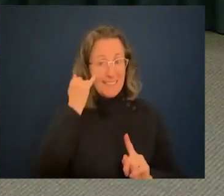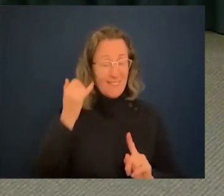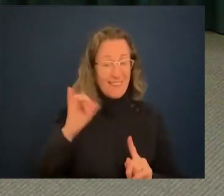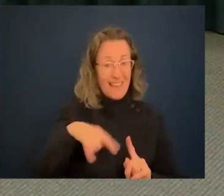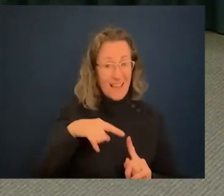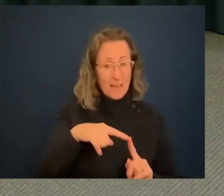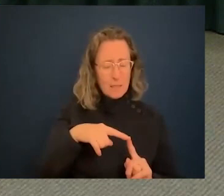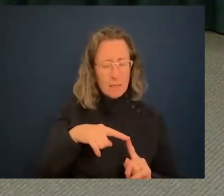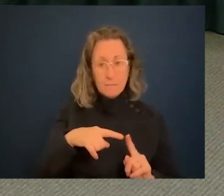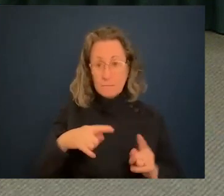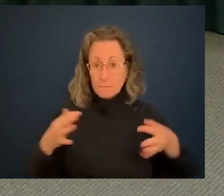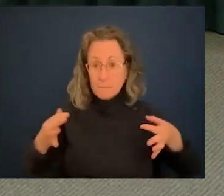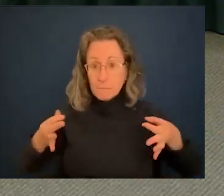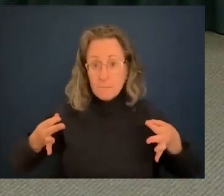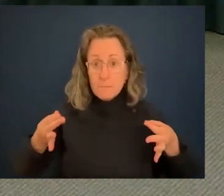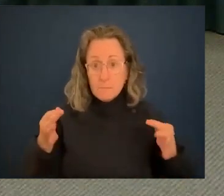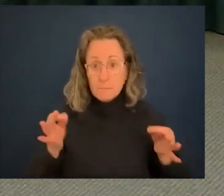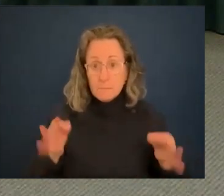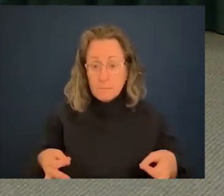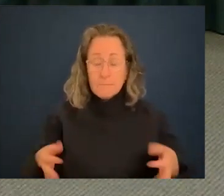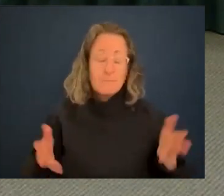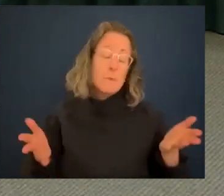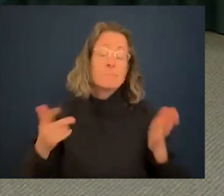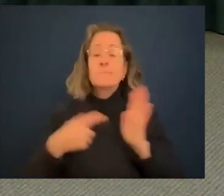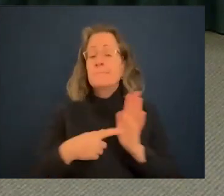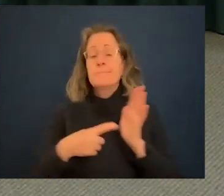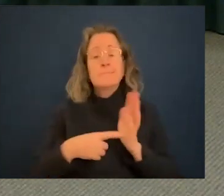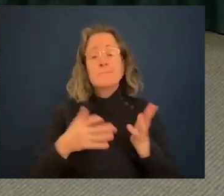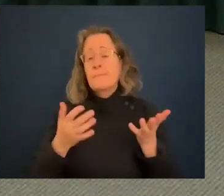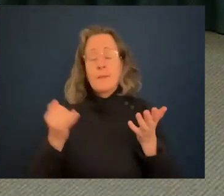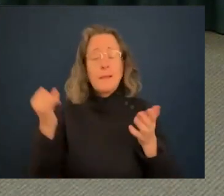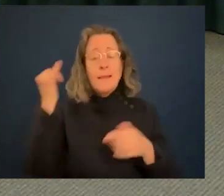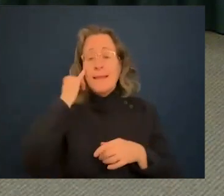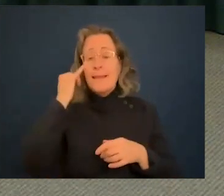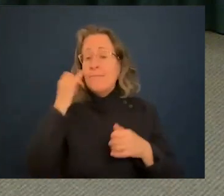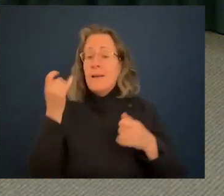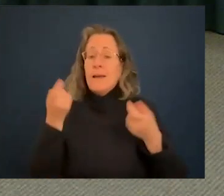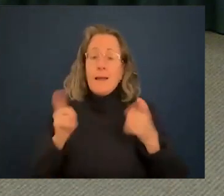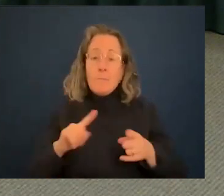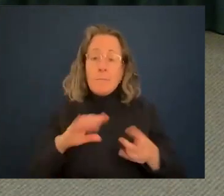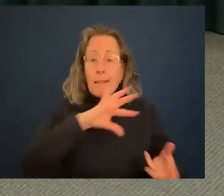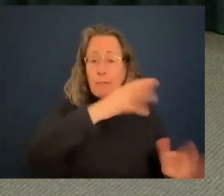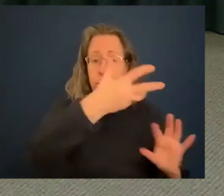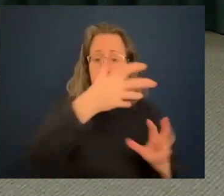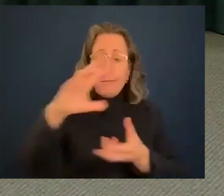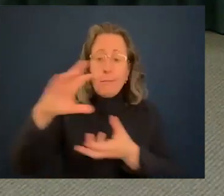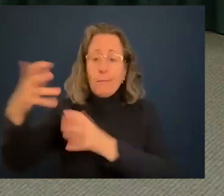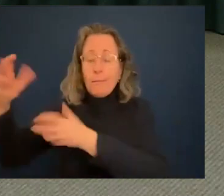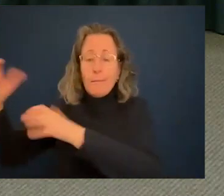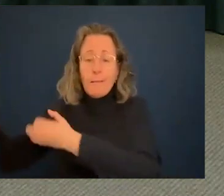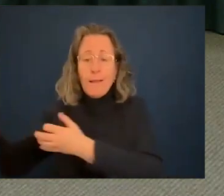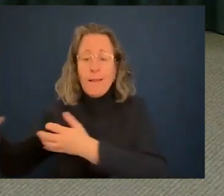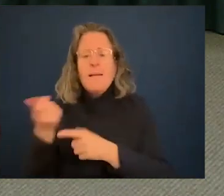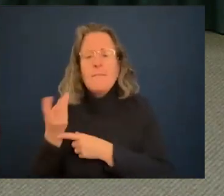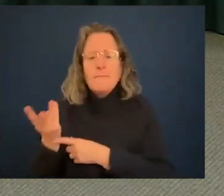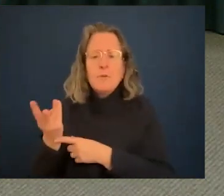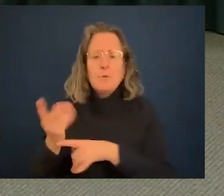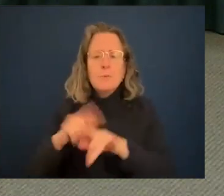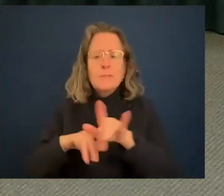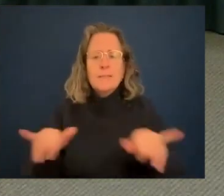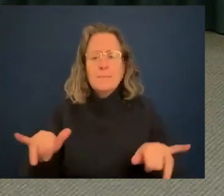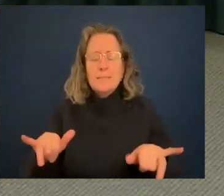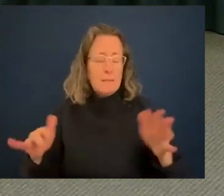in-house service if we have multiple uh incidents going on that they're going to be able to guarantee